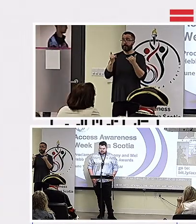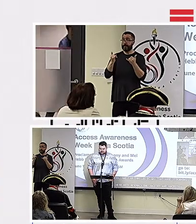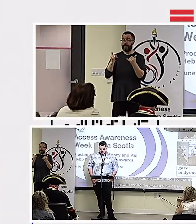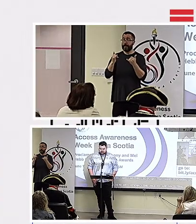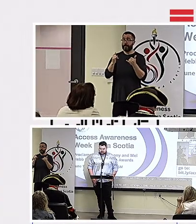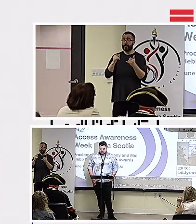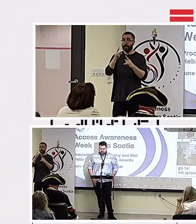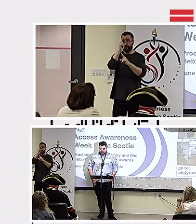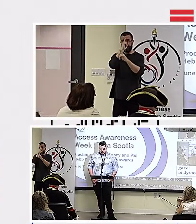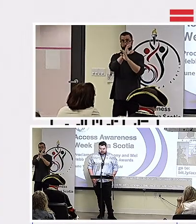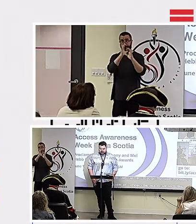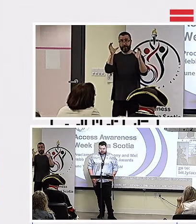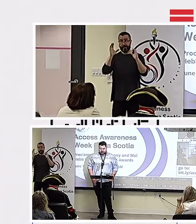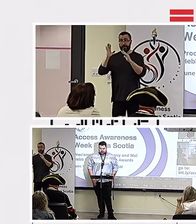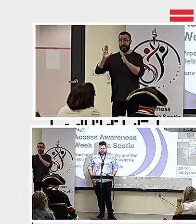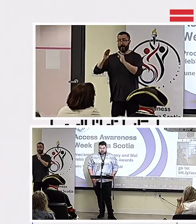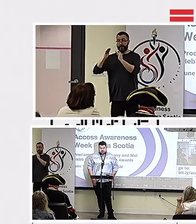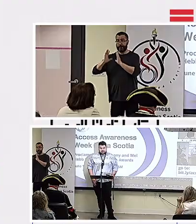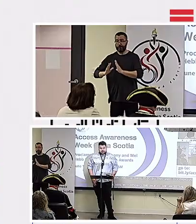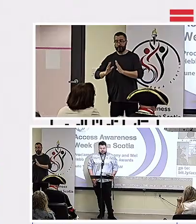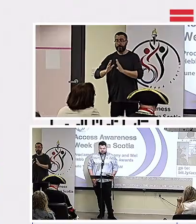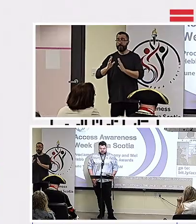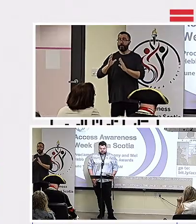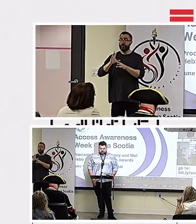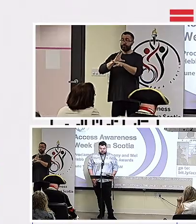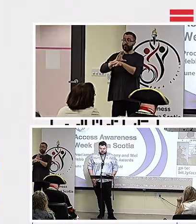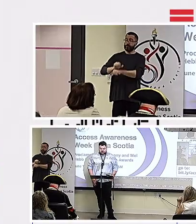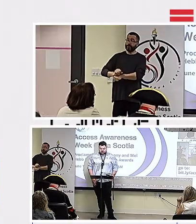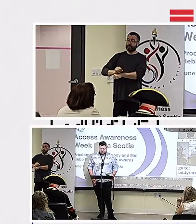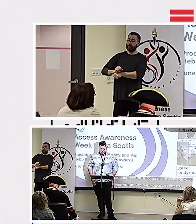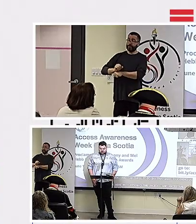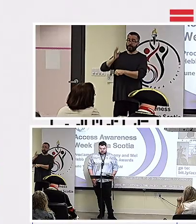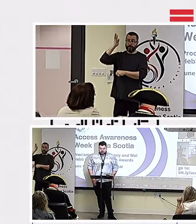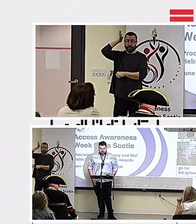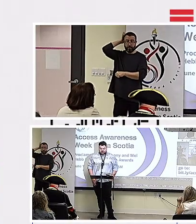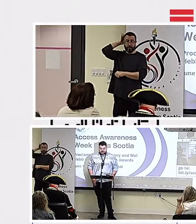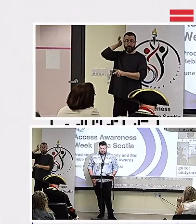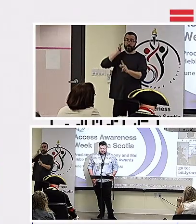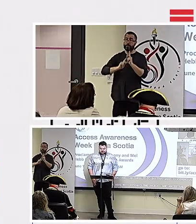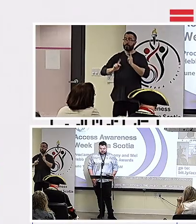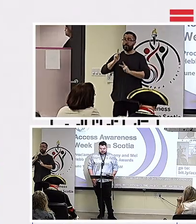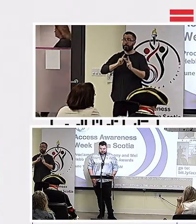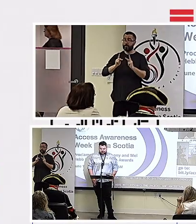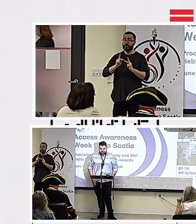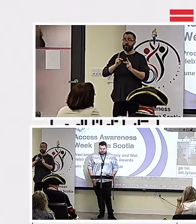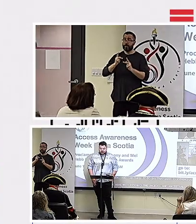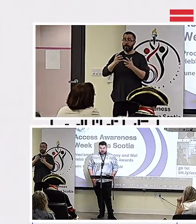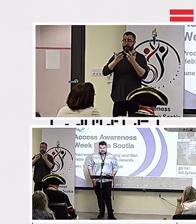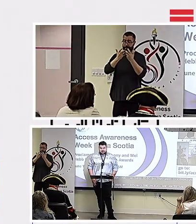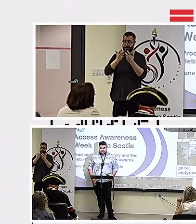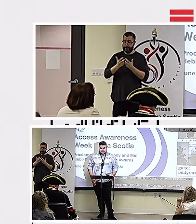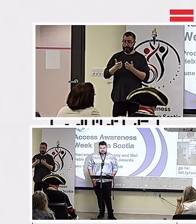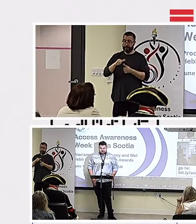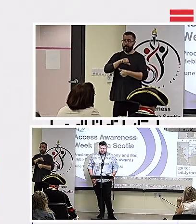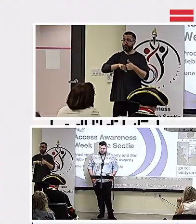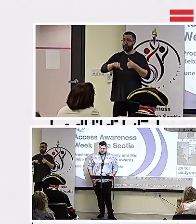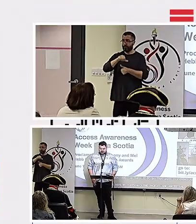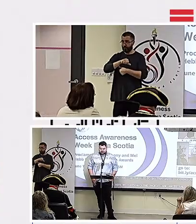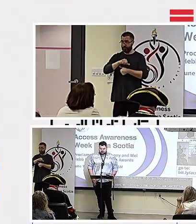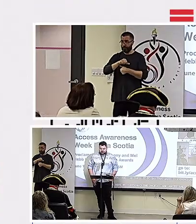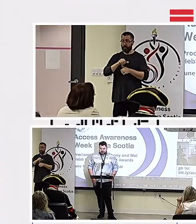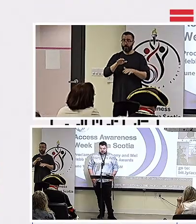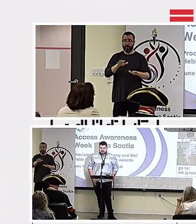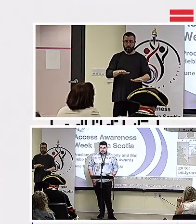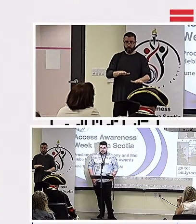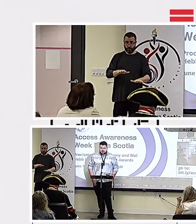about that teaching. I think about how traditionally our people adapted to one another, making space, slowing